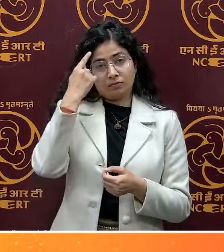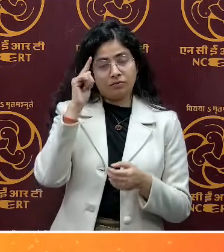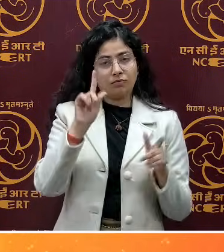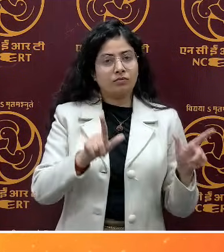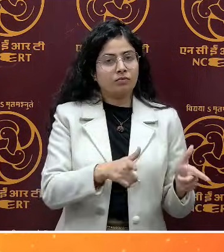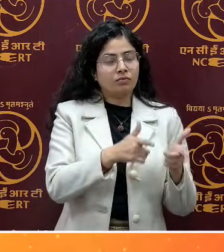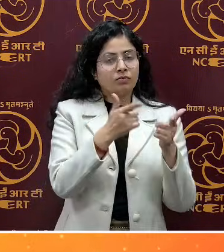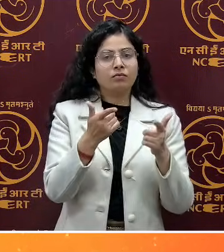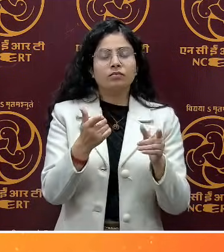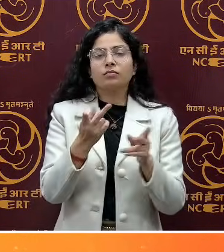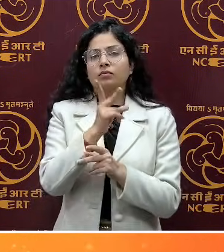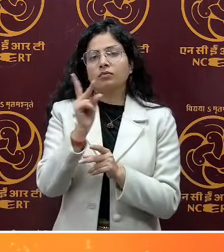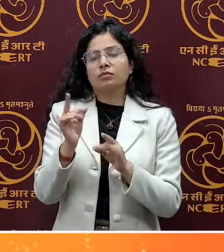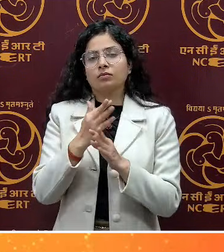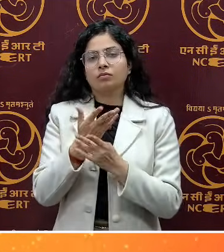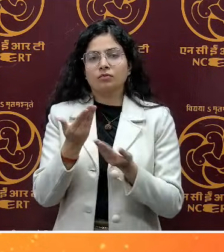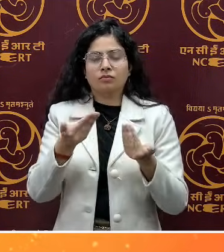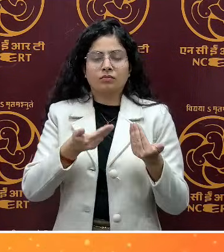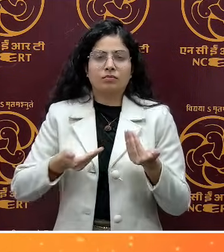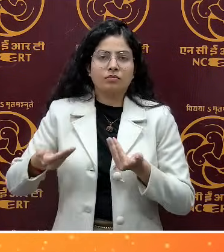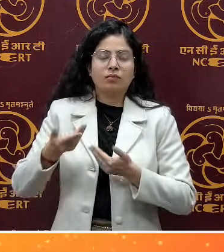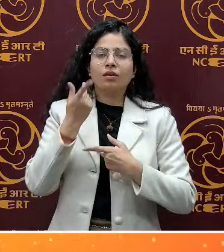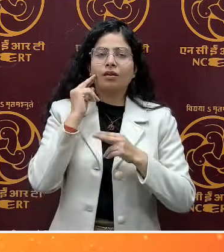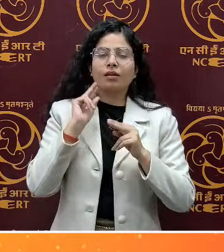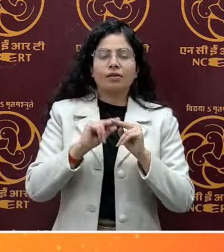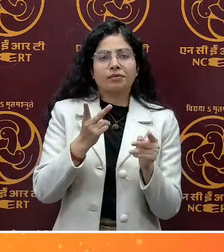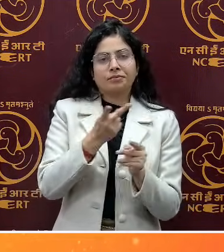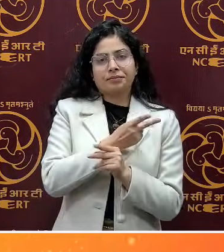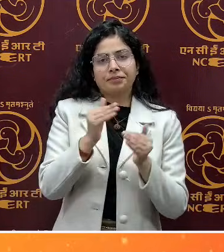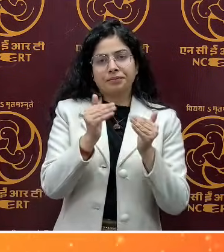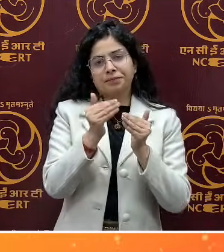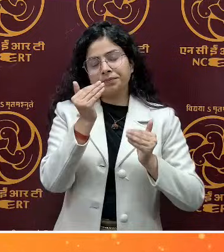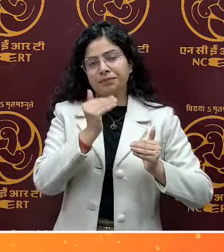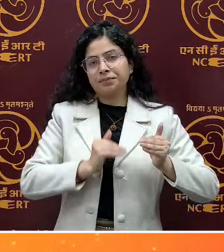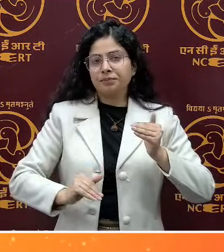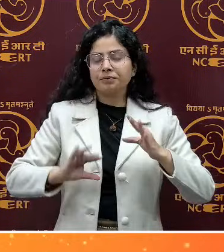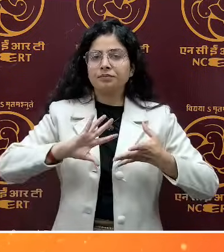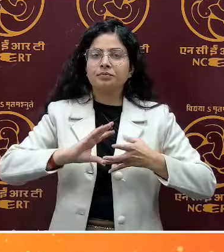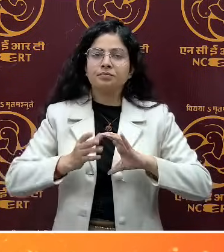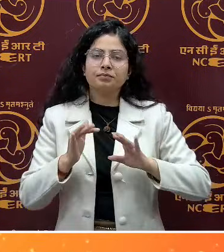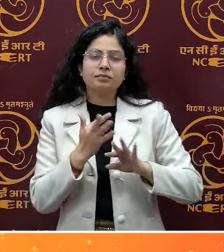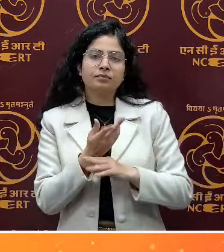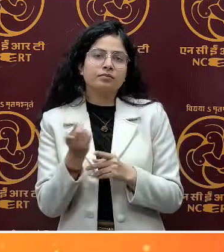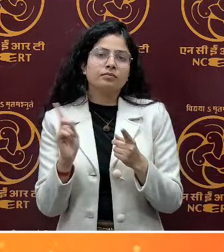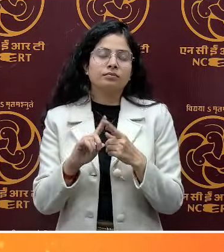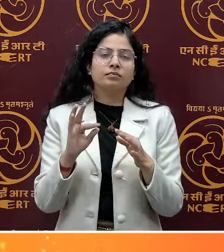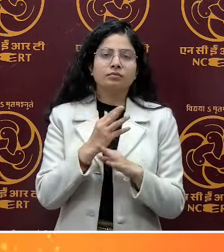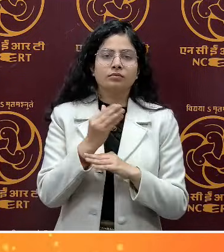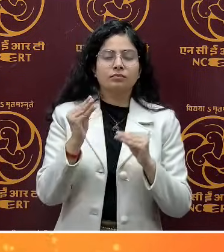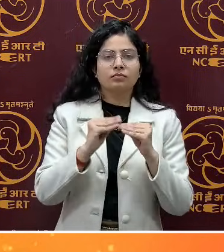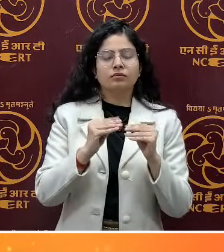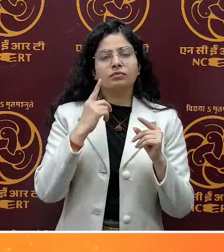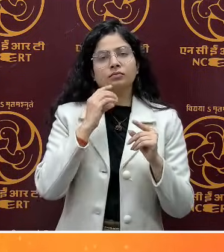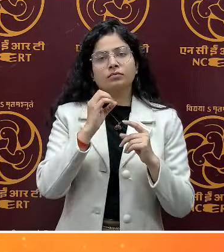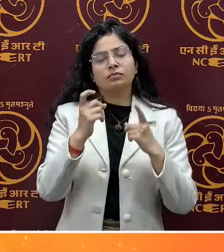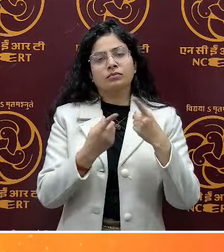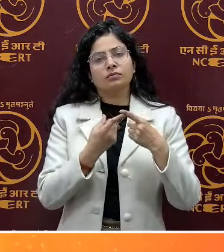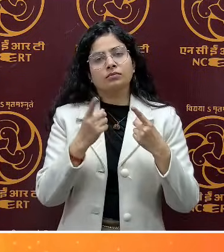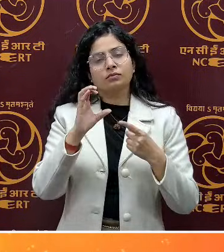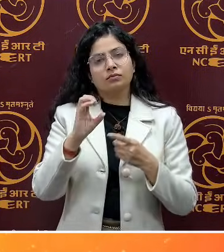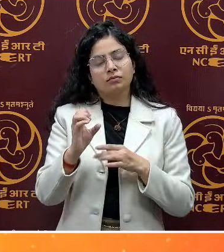us. So once there is imbalance in it, automatically the biotic factors will get